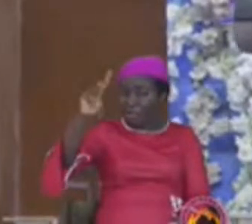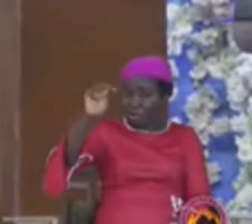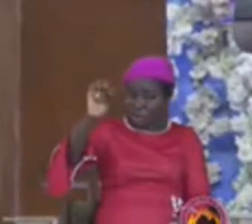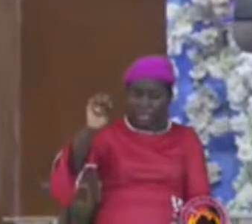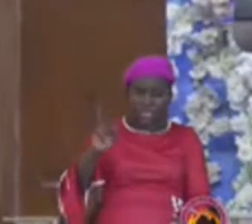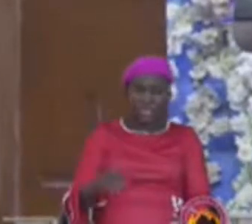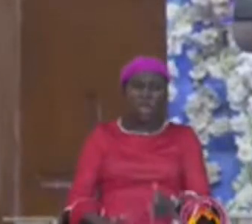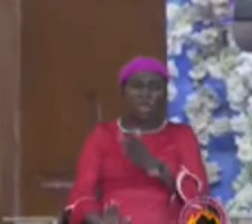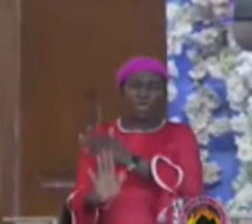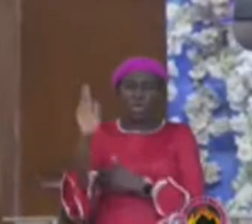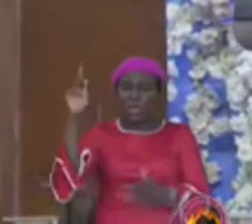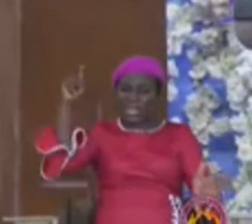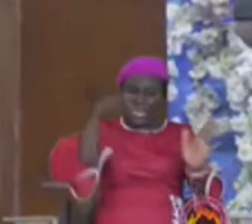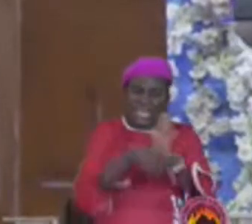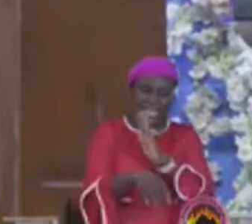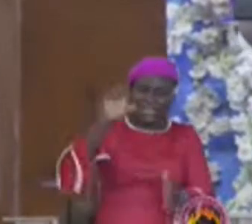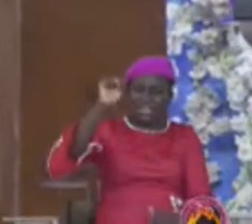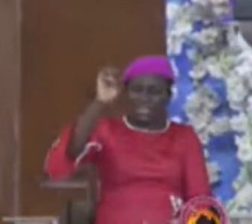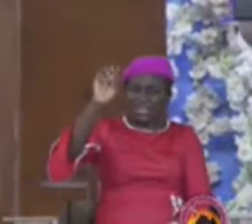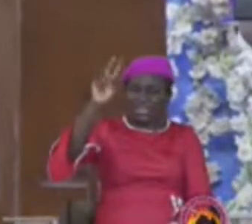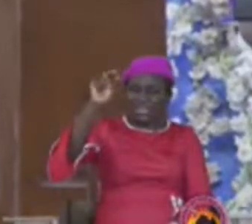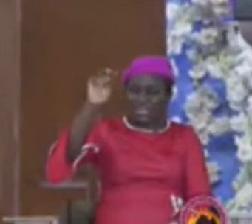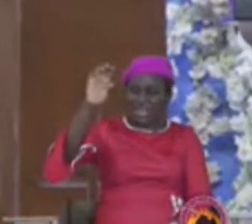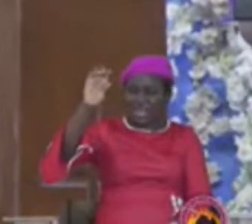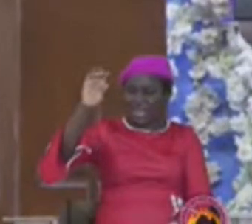God destroyed Sodom and Gomorrah.